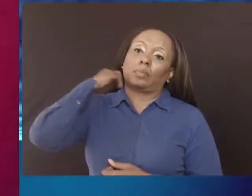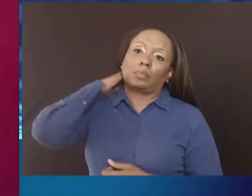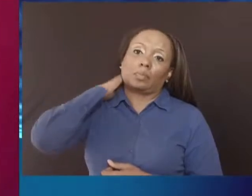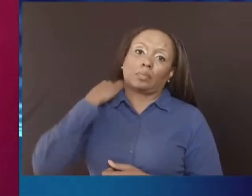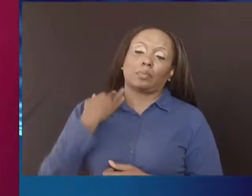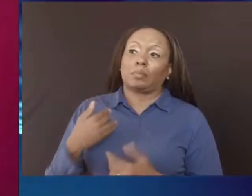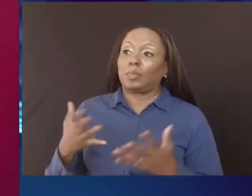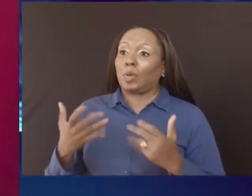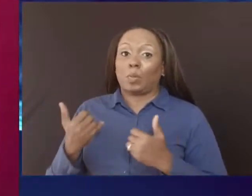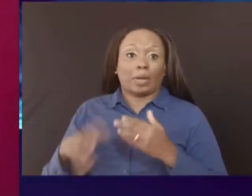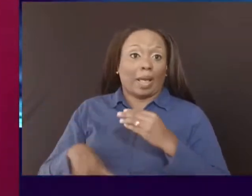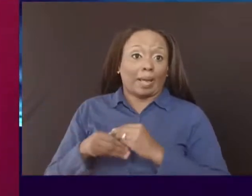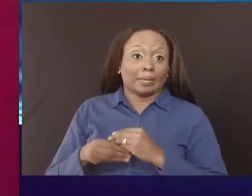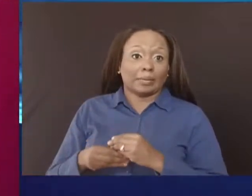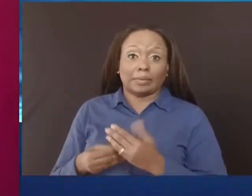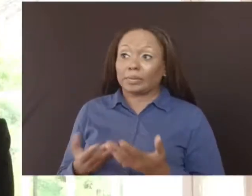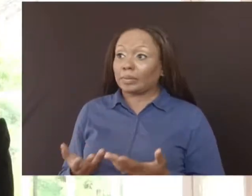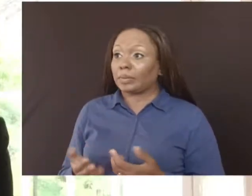said.